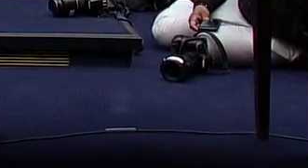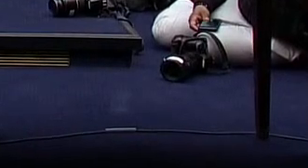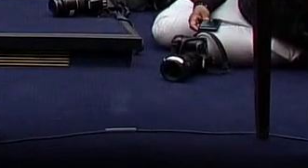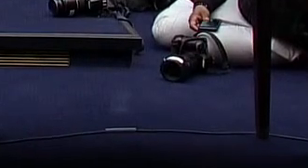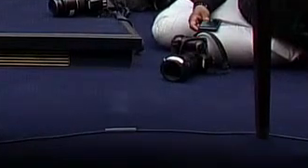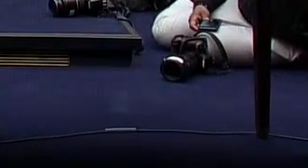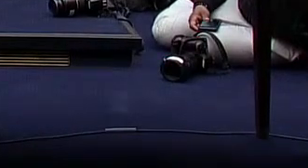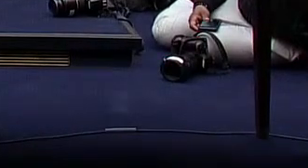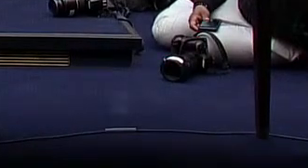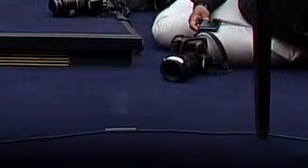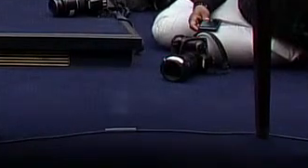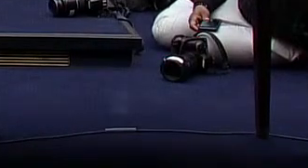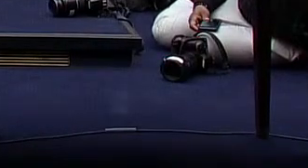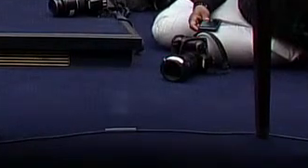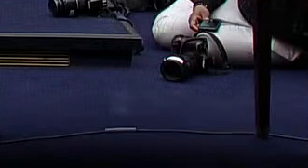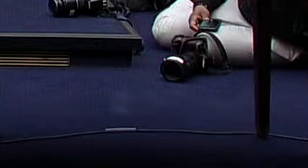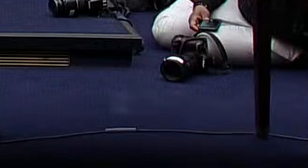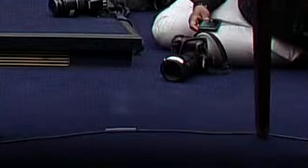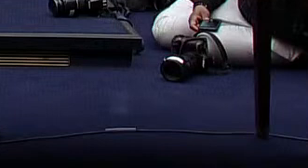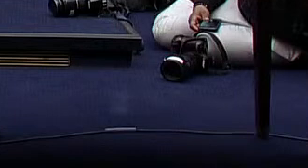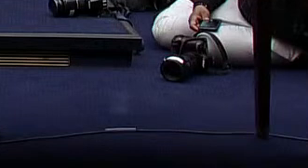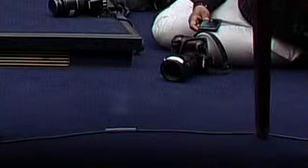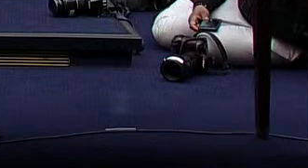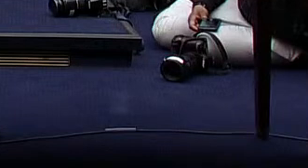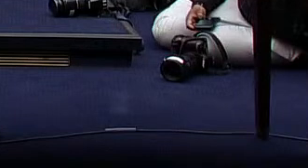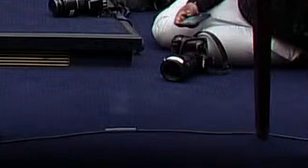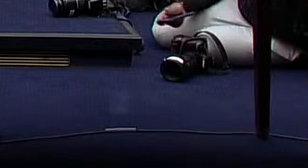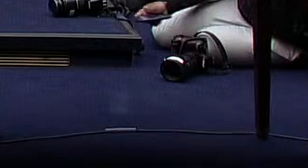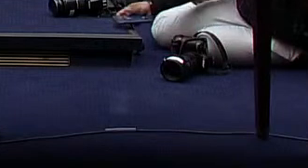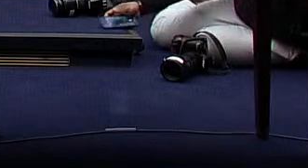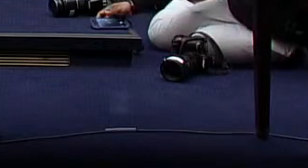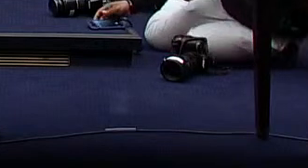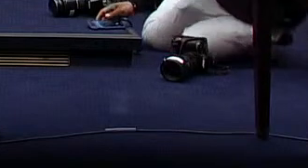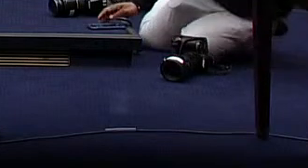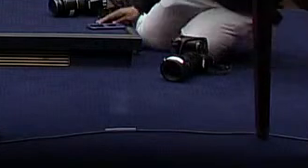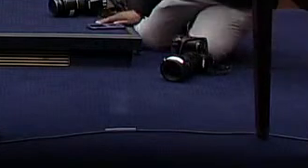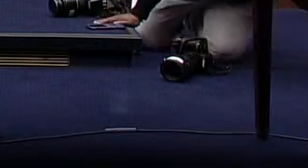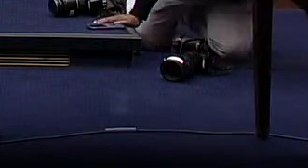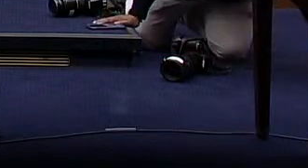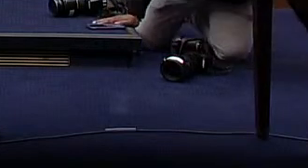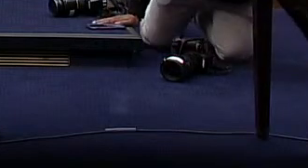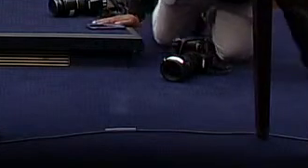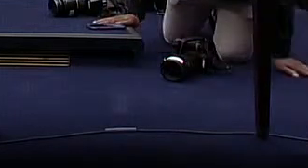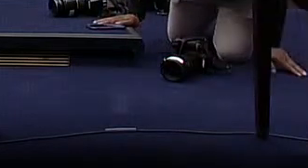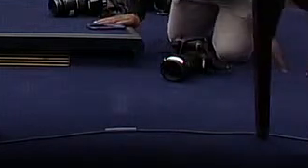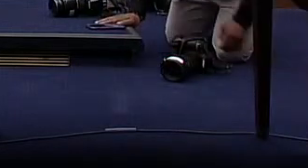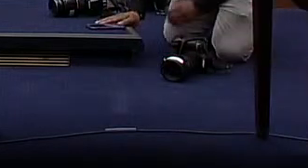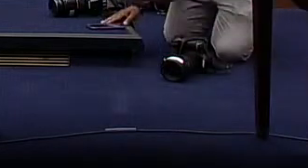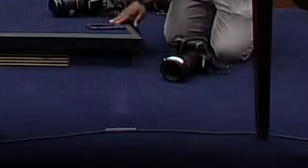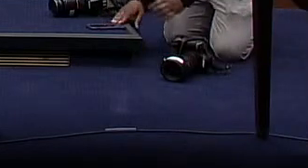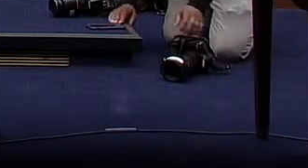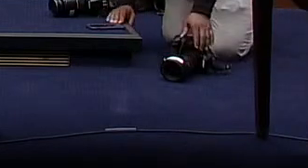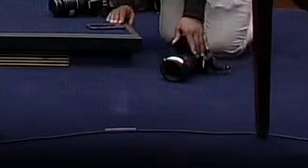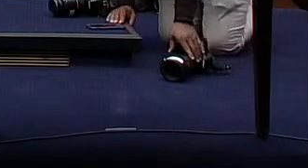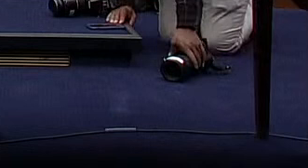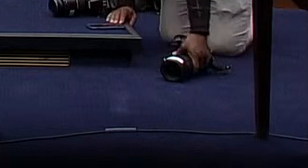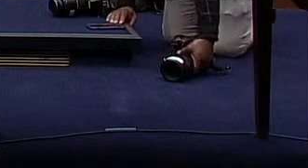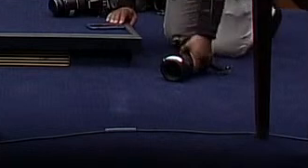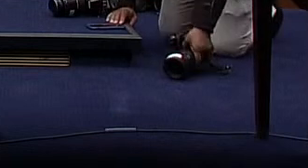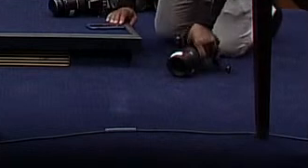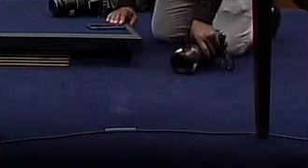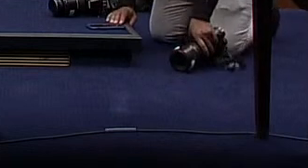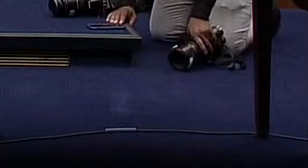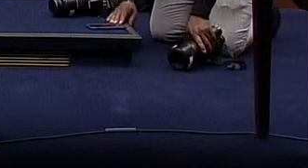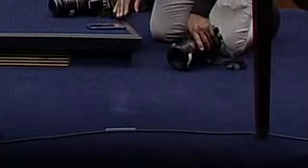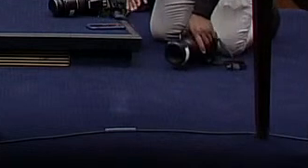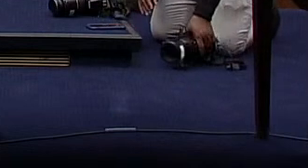it has worked for over 230 years. In fact, it's worked well. It's our duty as representatives for all Americans